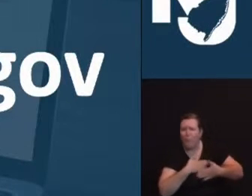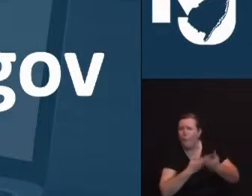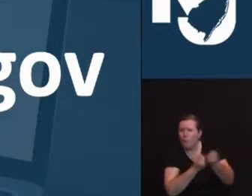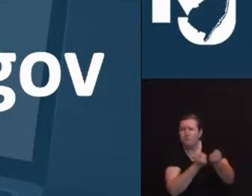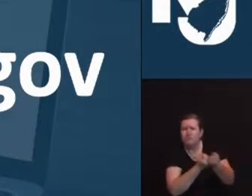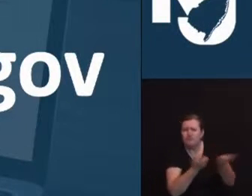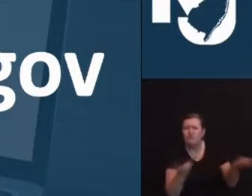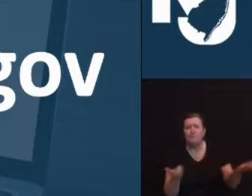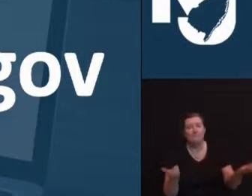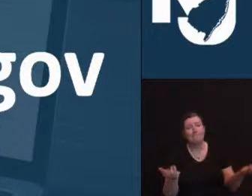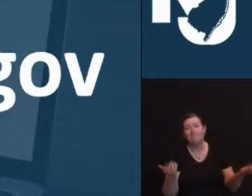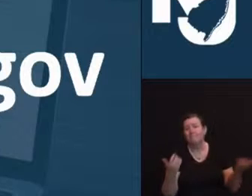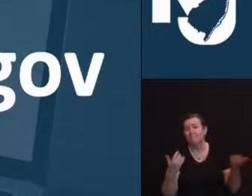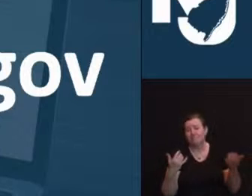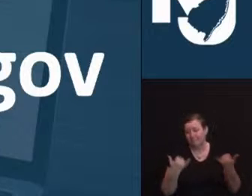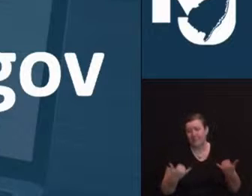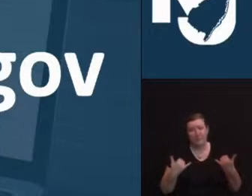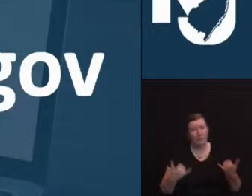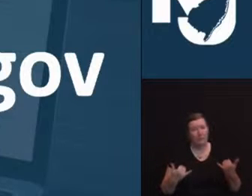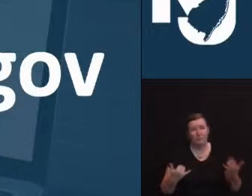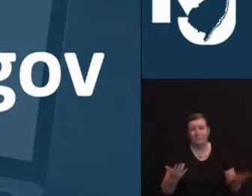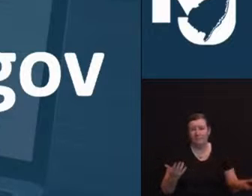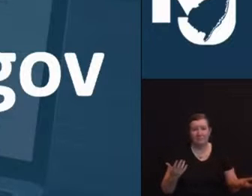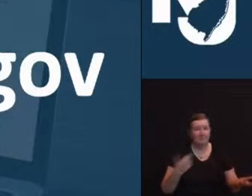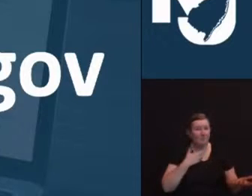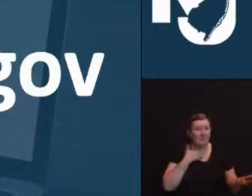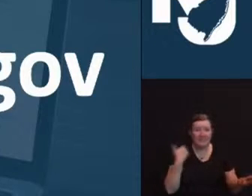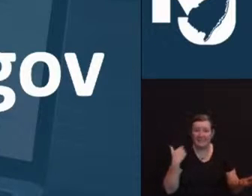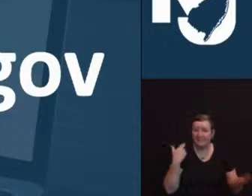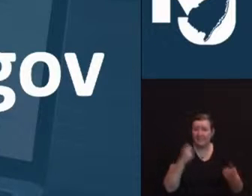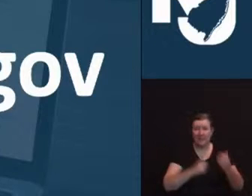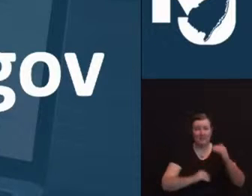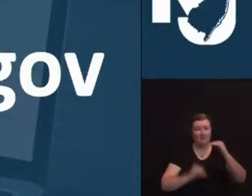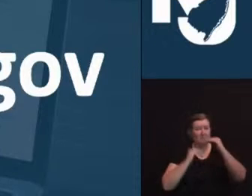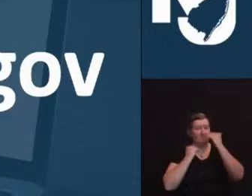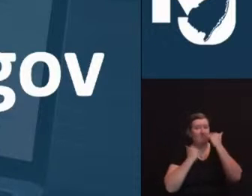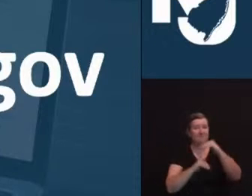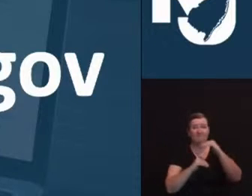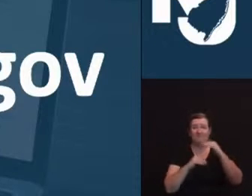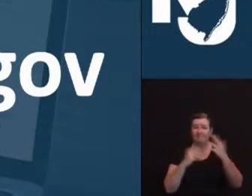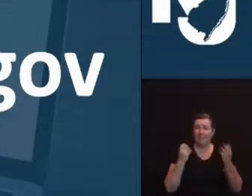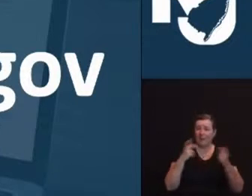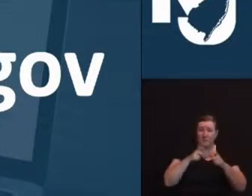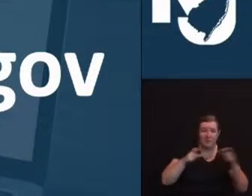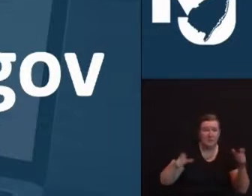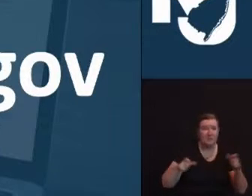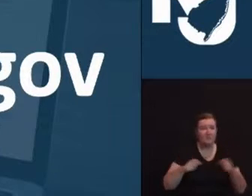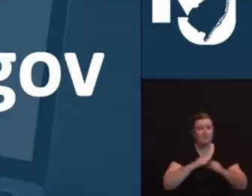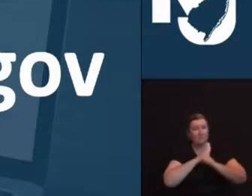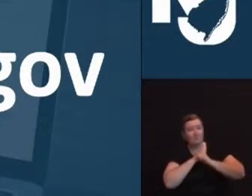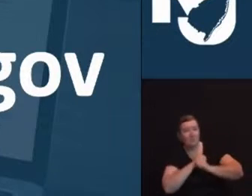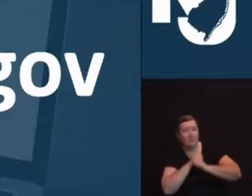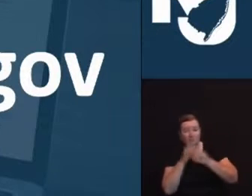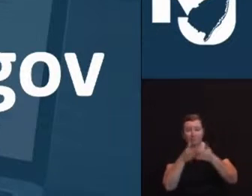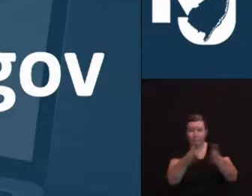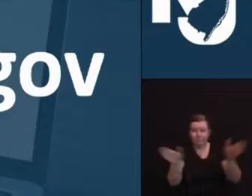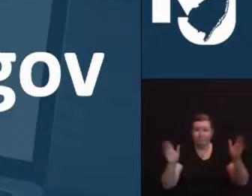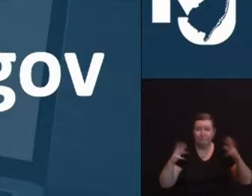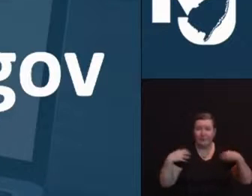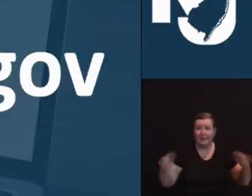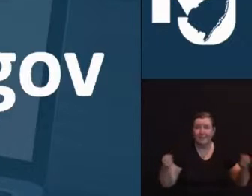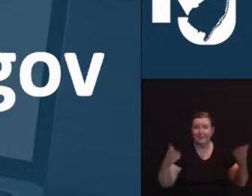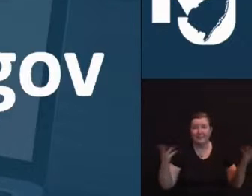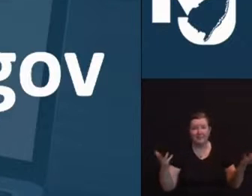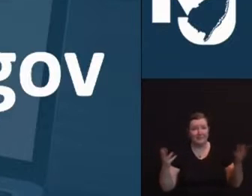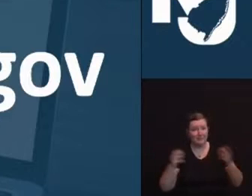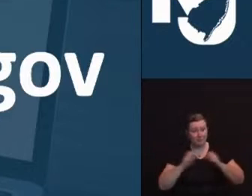these steps to preserve and protect as best we can public health and to try to slow the spread of this virus.